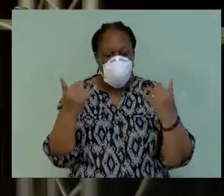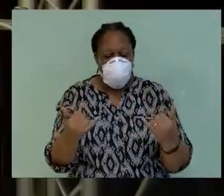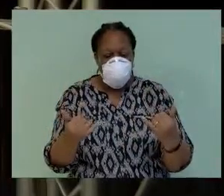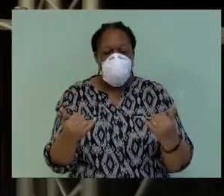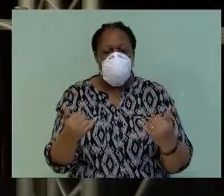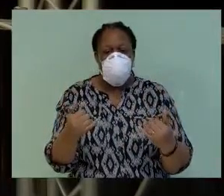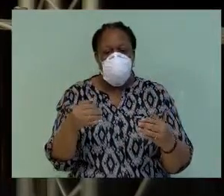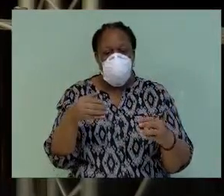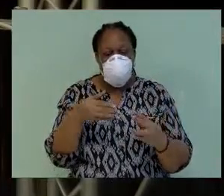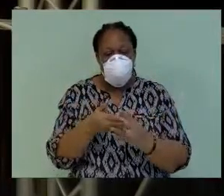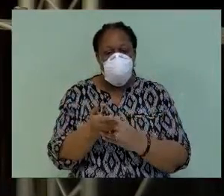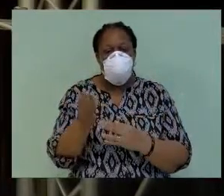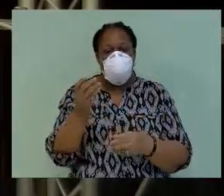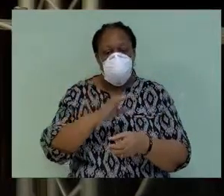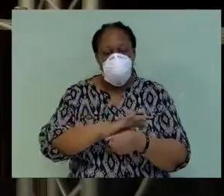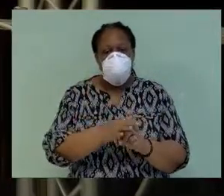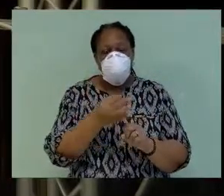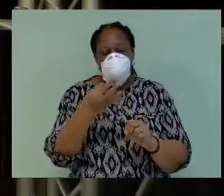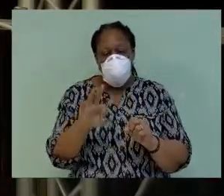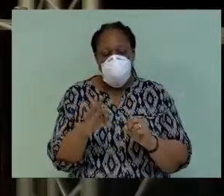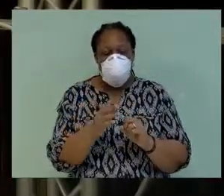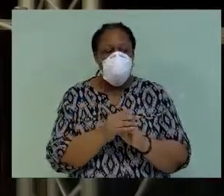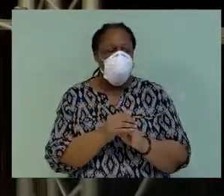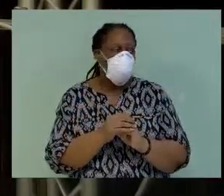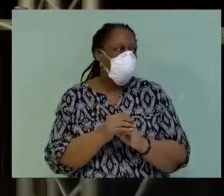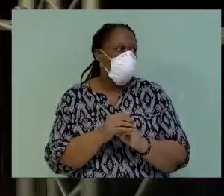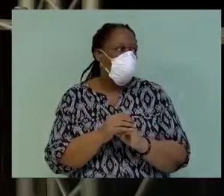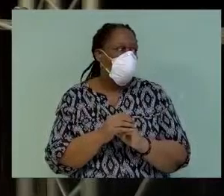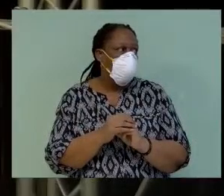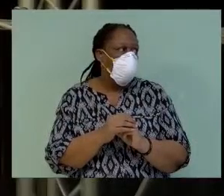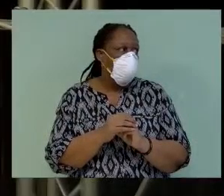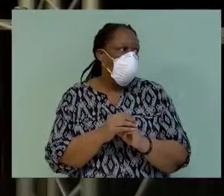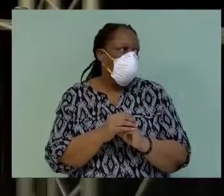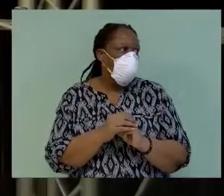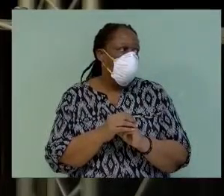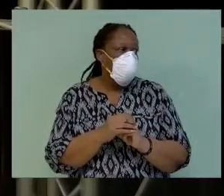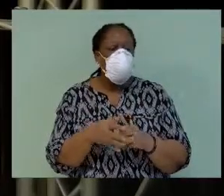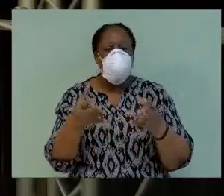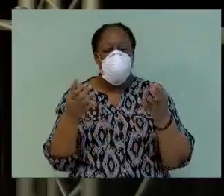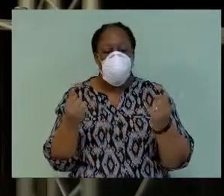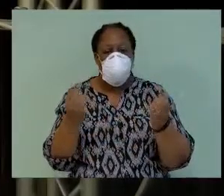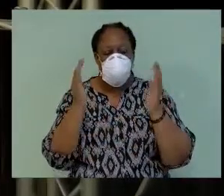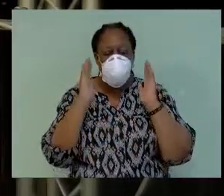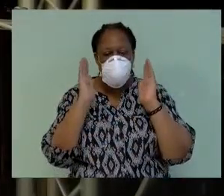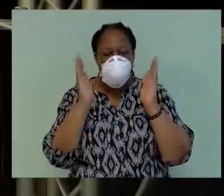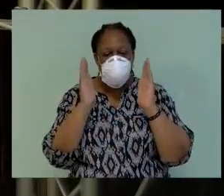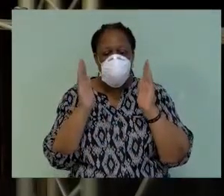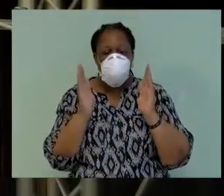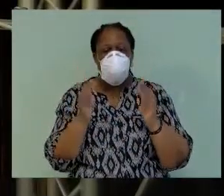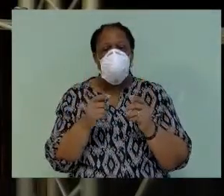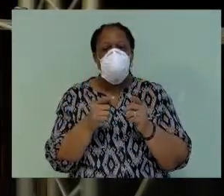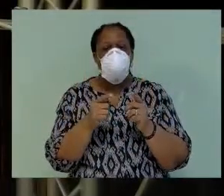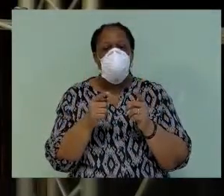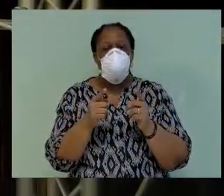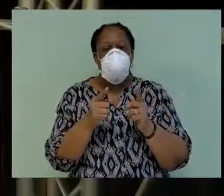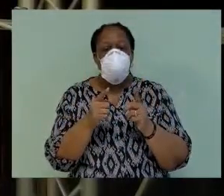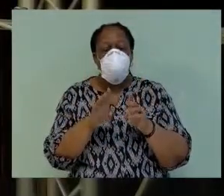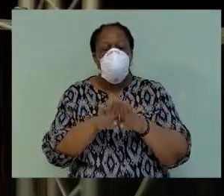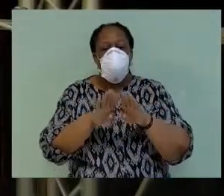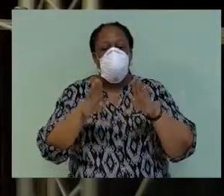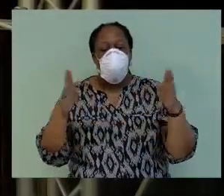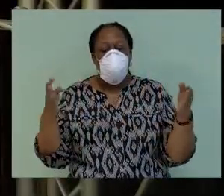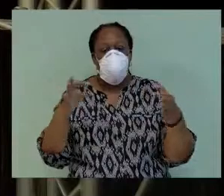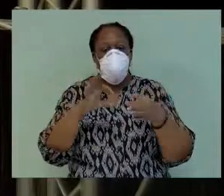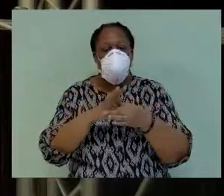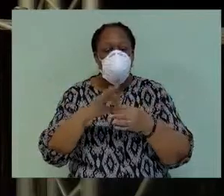pandemic. For the purpose of this presentation, I will focus on the reopening of the Magistrate and High